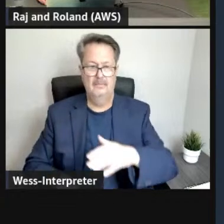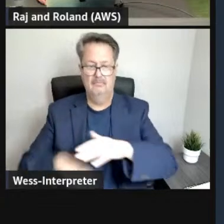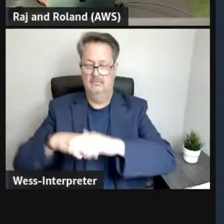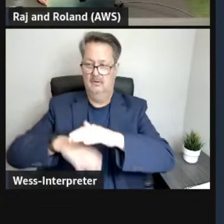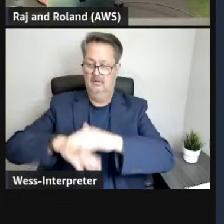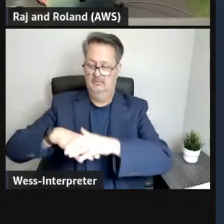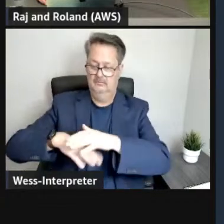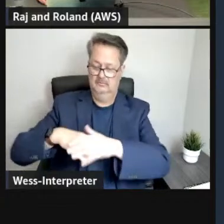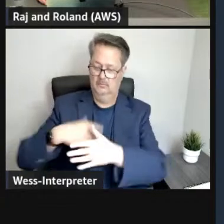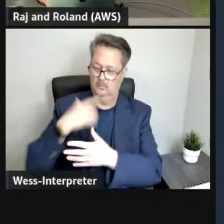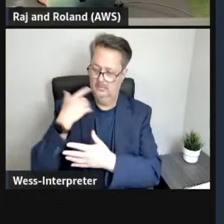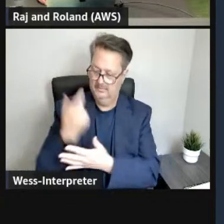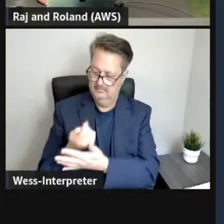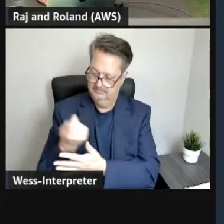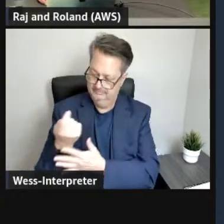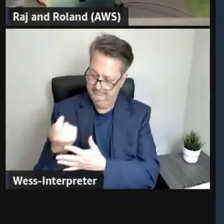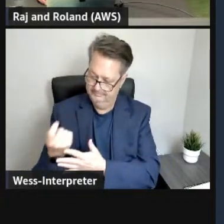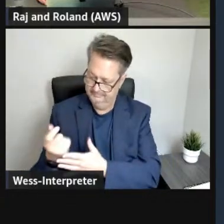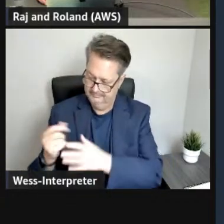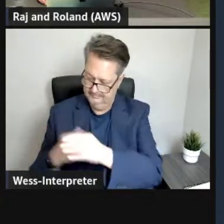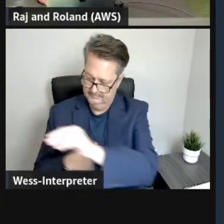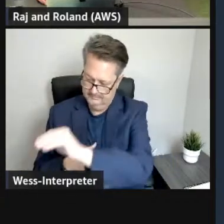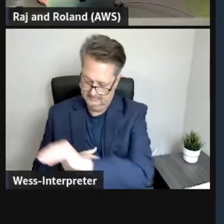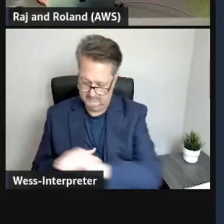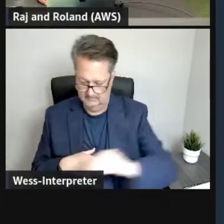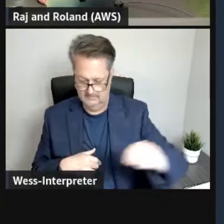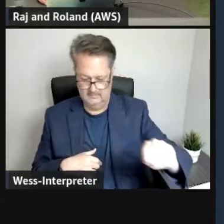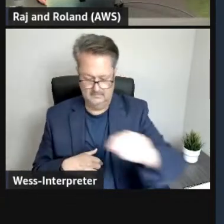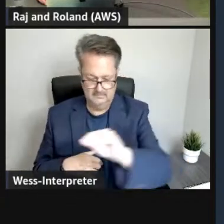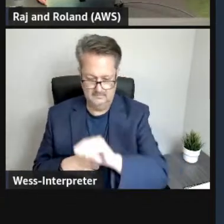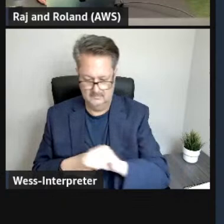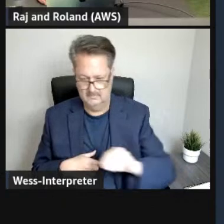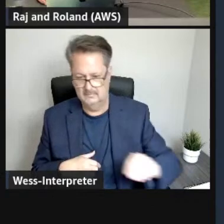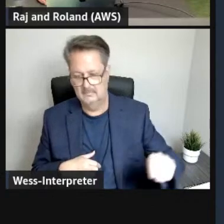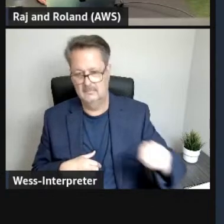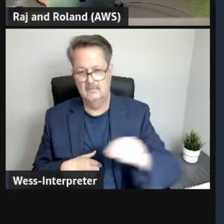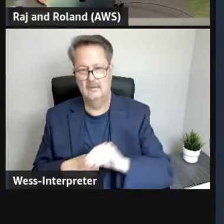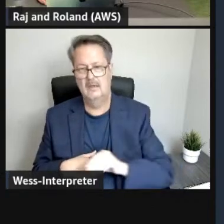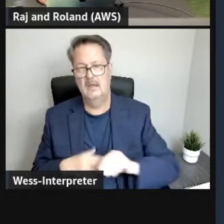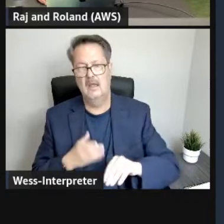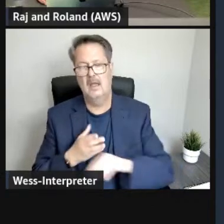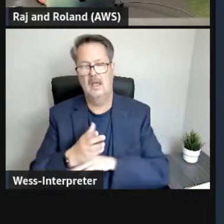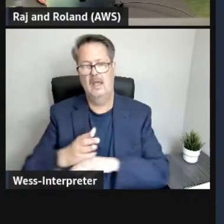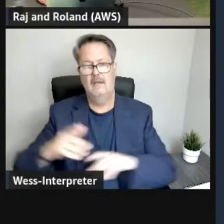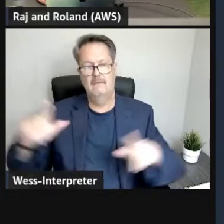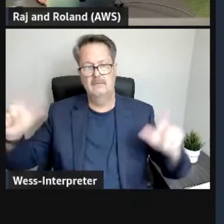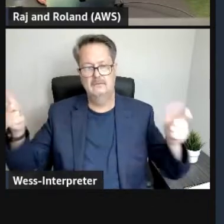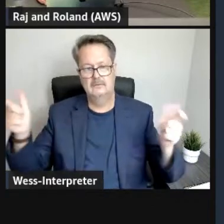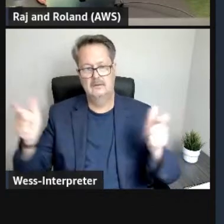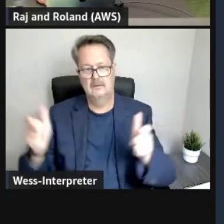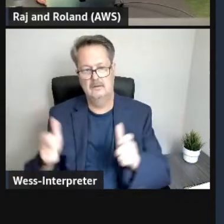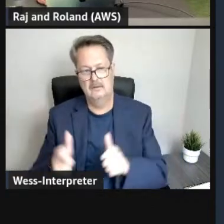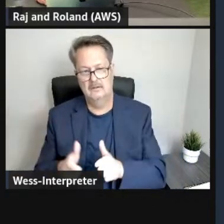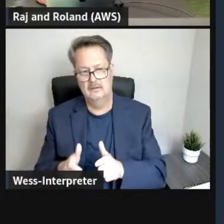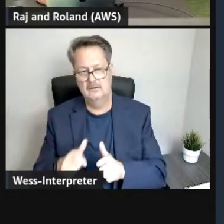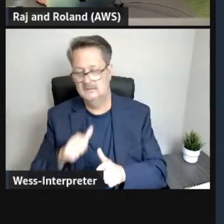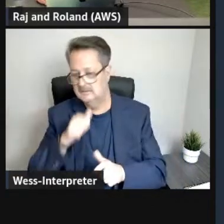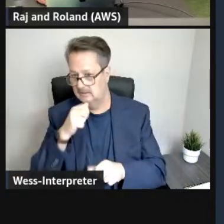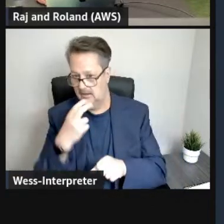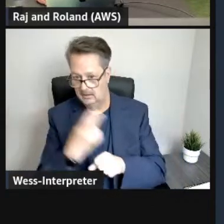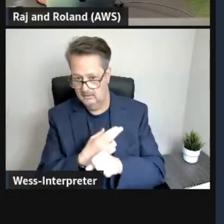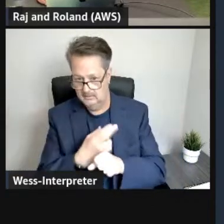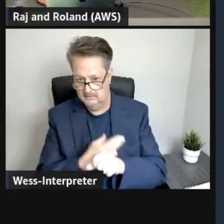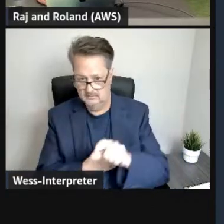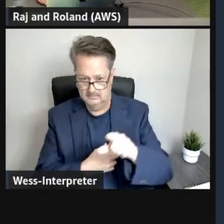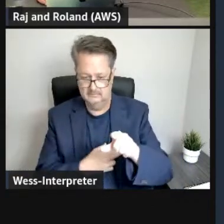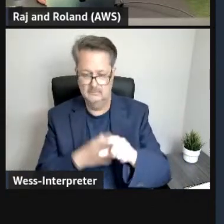evicted from EC2 and put into other EC2 instances. And after scale down unneeded time, those unused EC2 instances will be